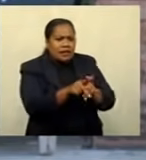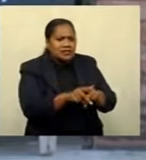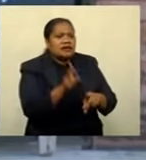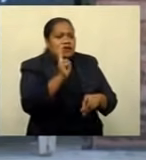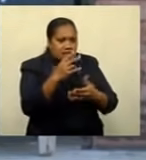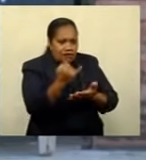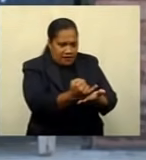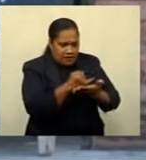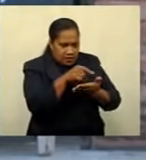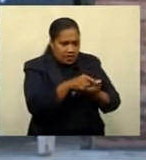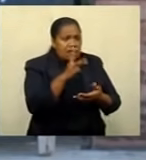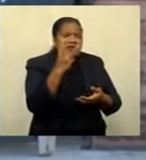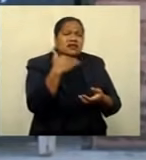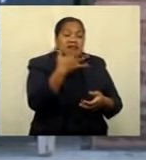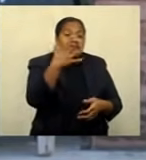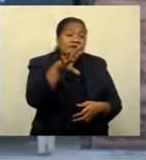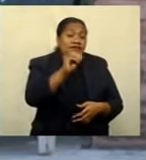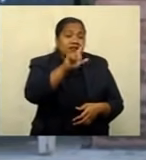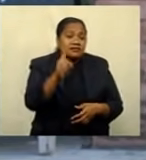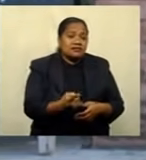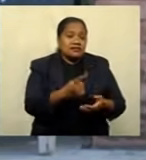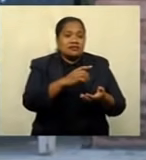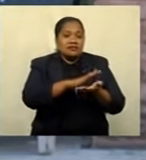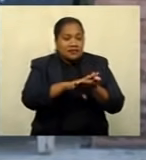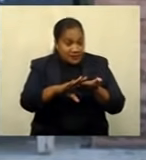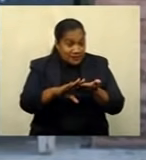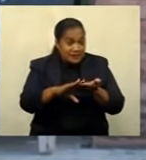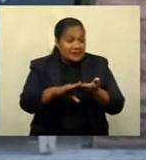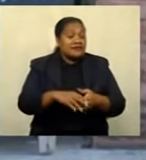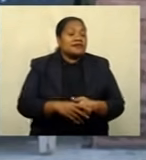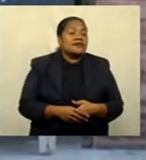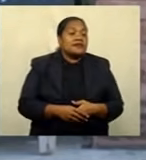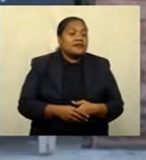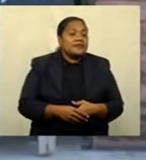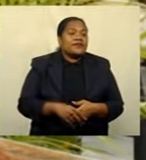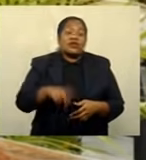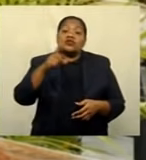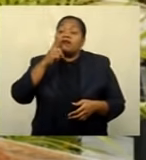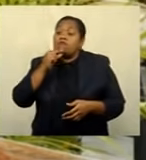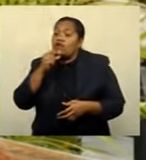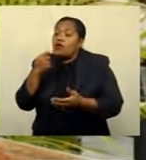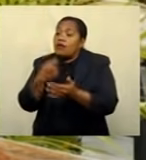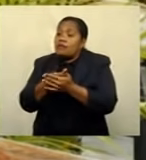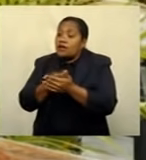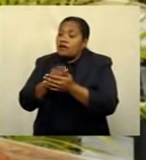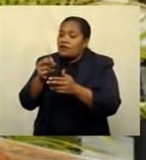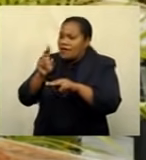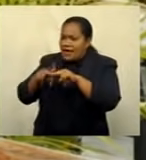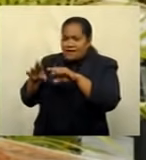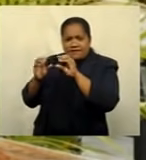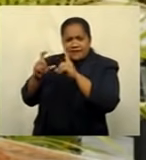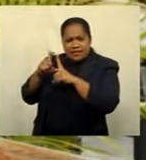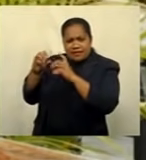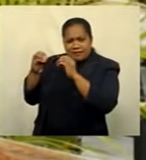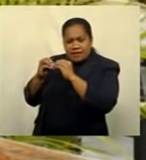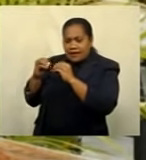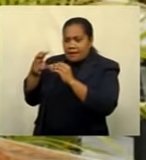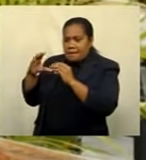here $350,000. So I borrow money through FDB Bank, they